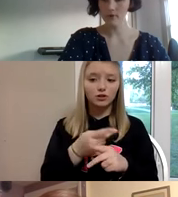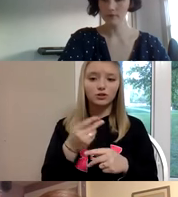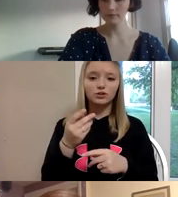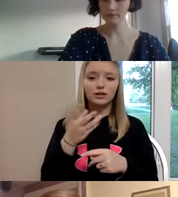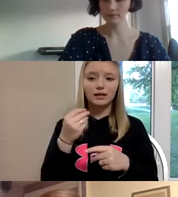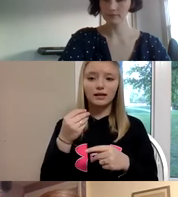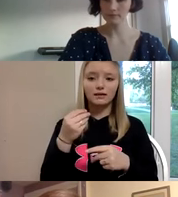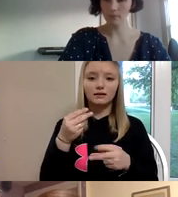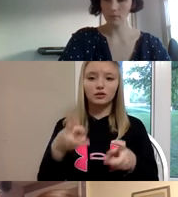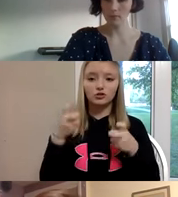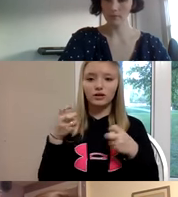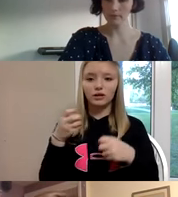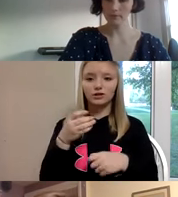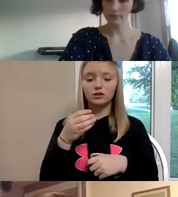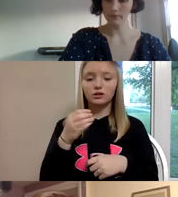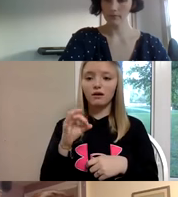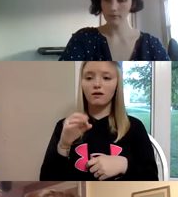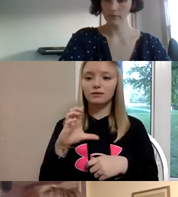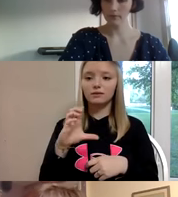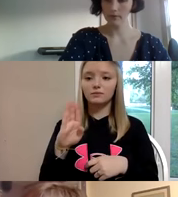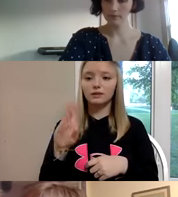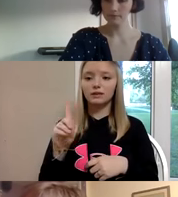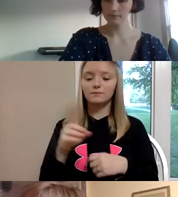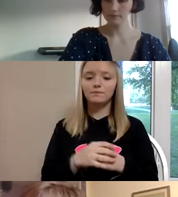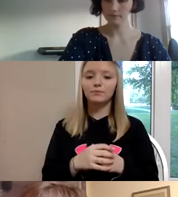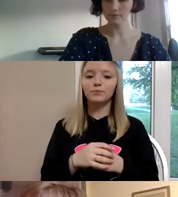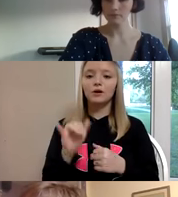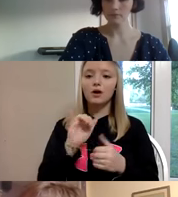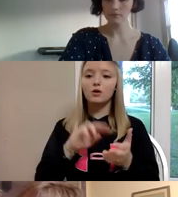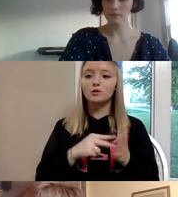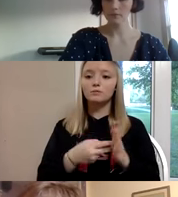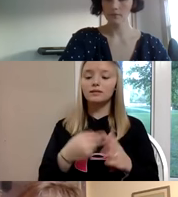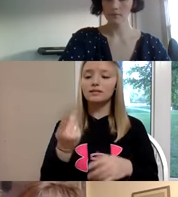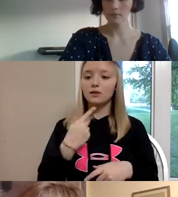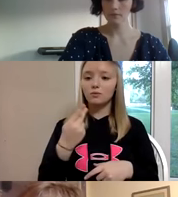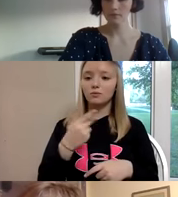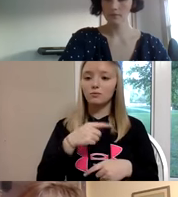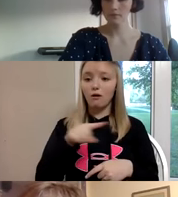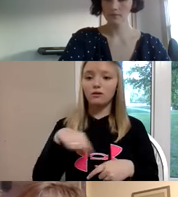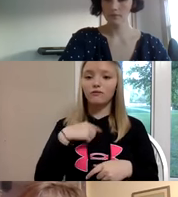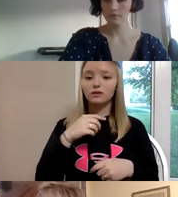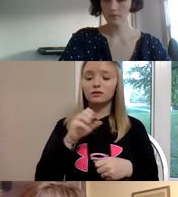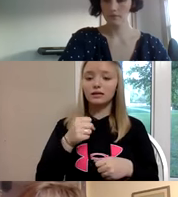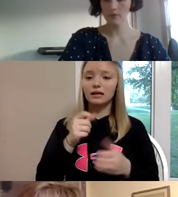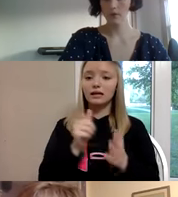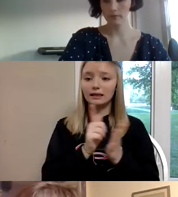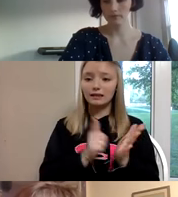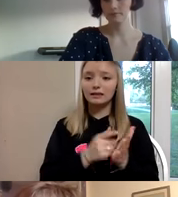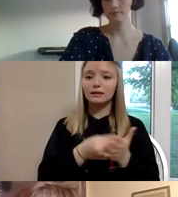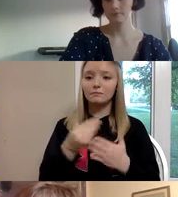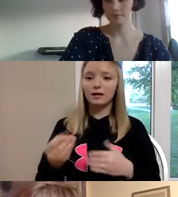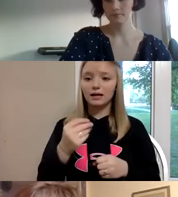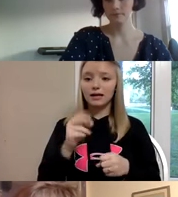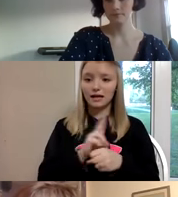CBD. It also means that you and I can legally buy and use CBD oil without a